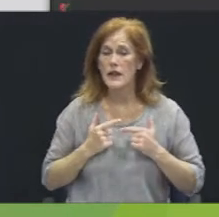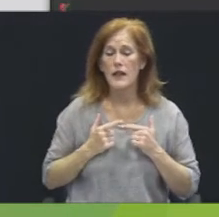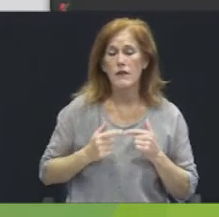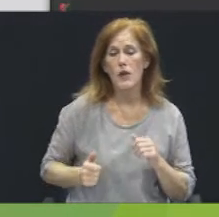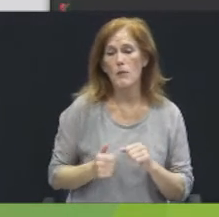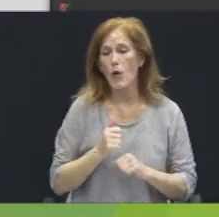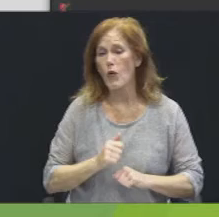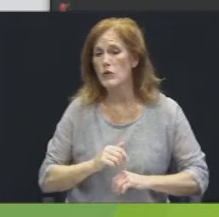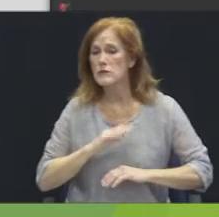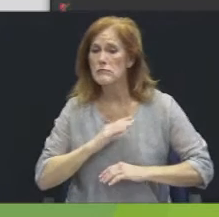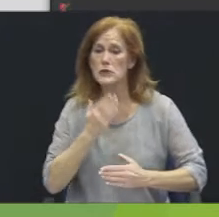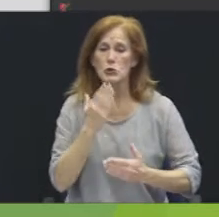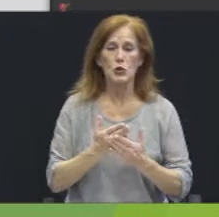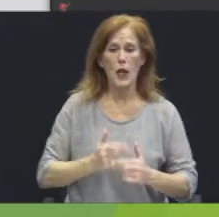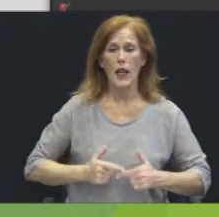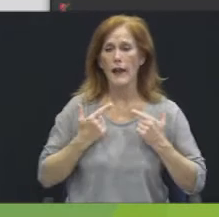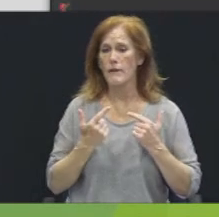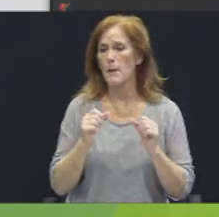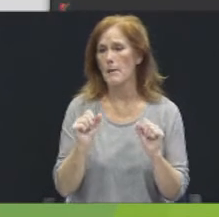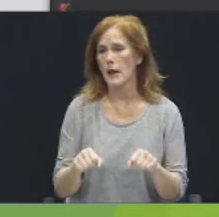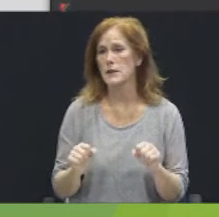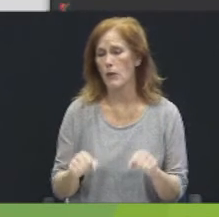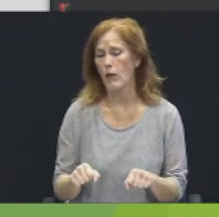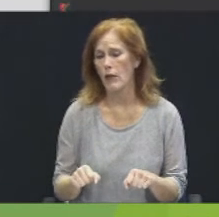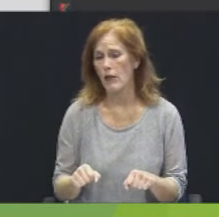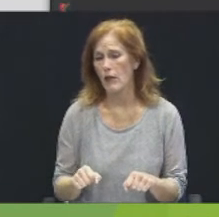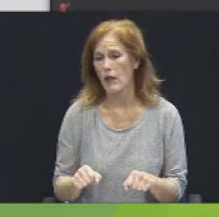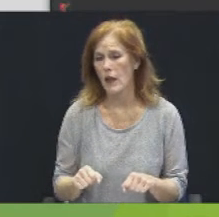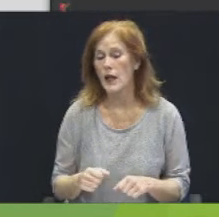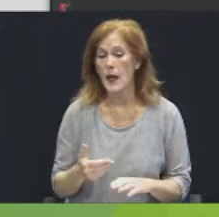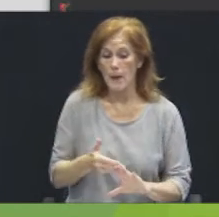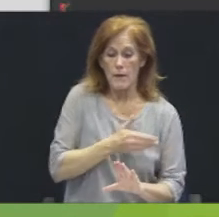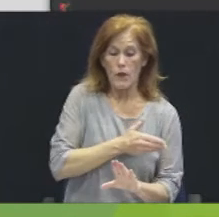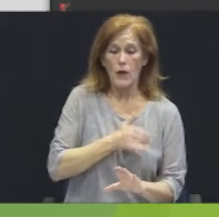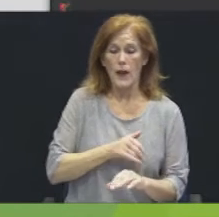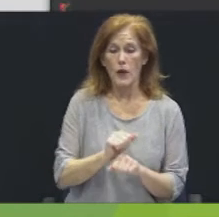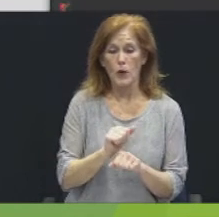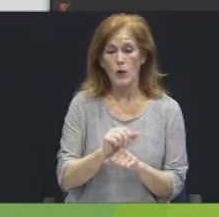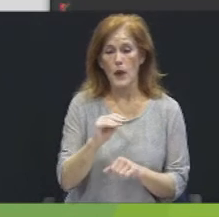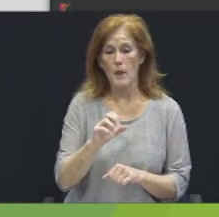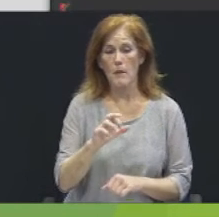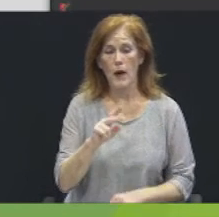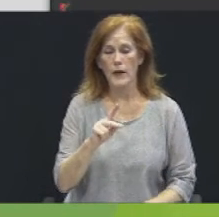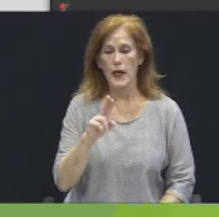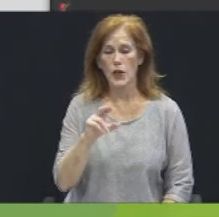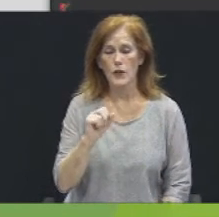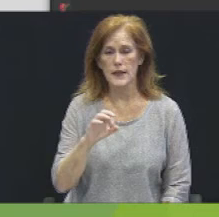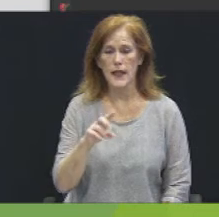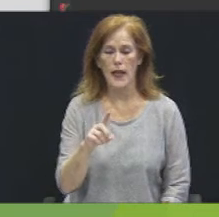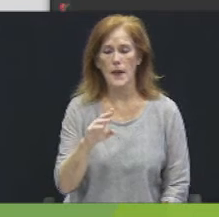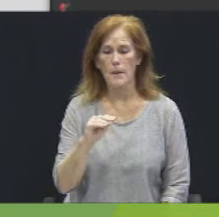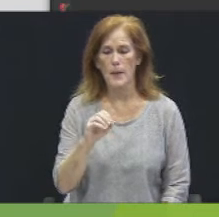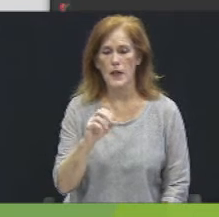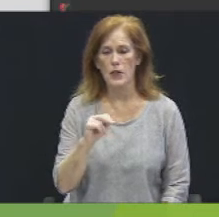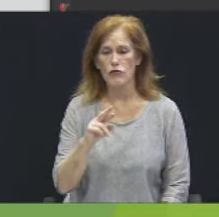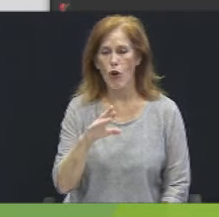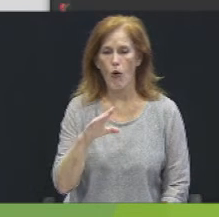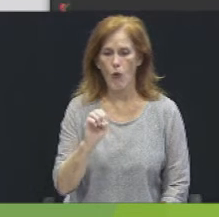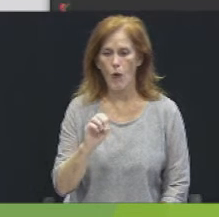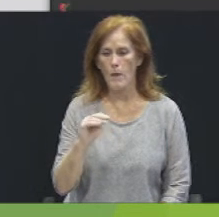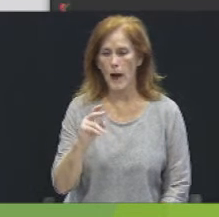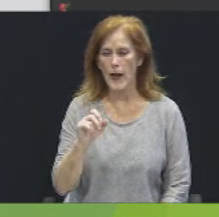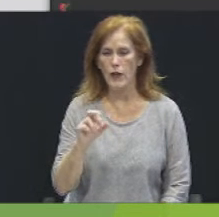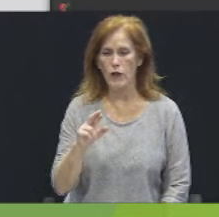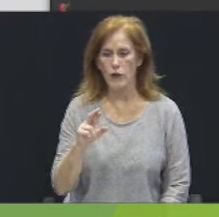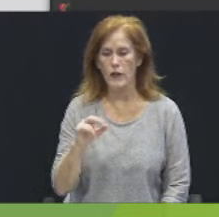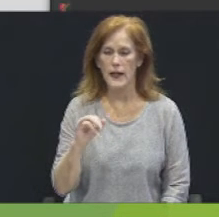and complete life possible. So prior to that, I worked with Mark at the USED at the Monroe Meyer Institute.